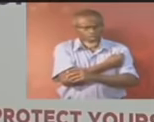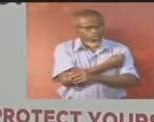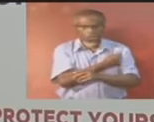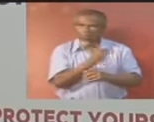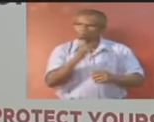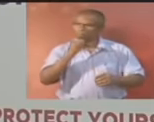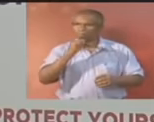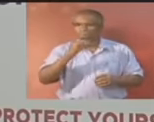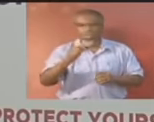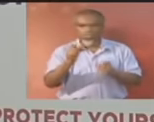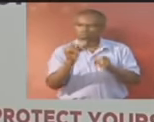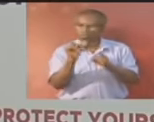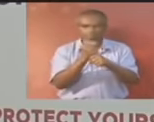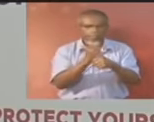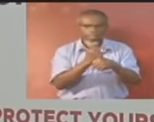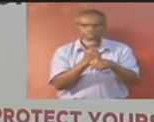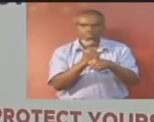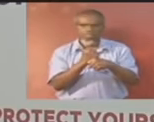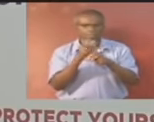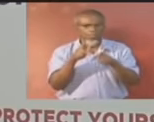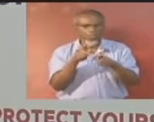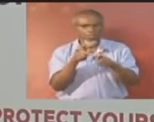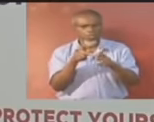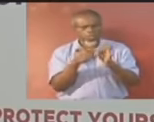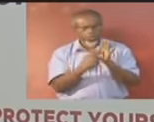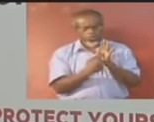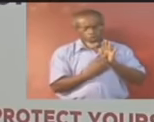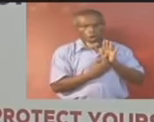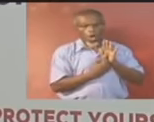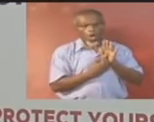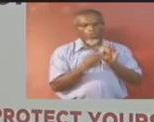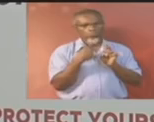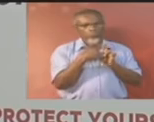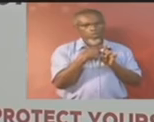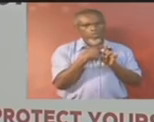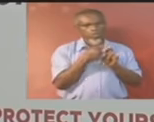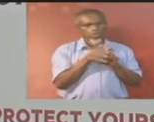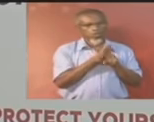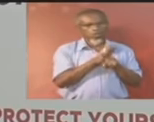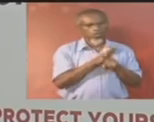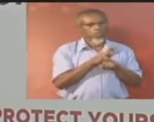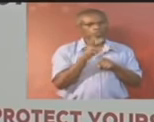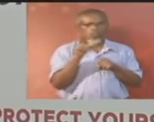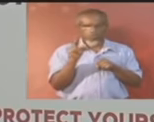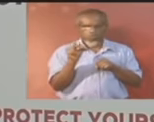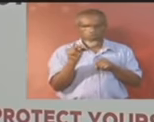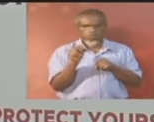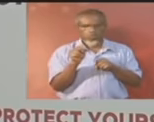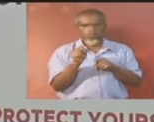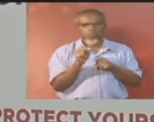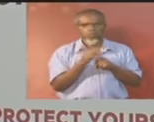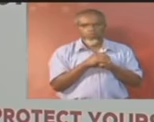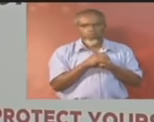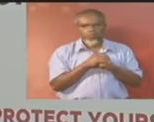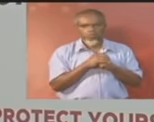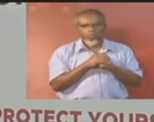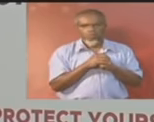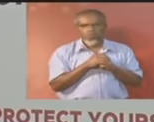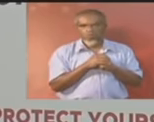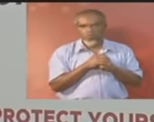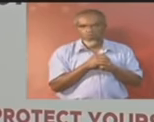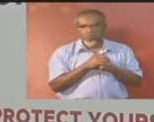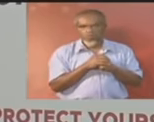not cause anyone to have a positive PCR test. The vaccine that is being used does not then